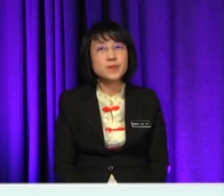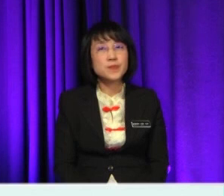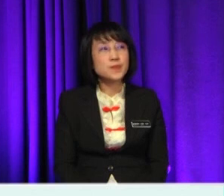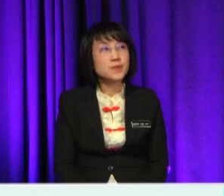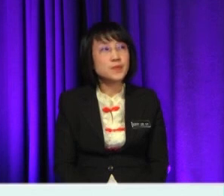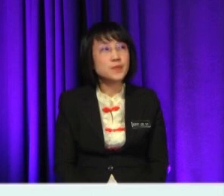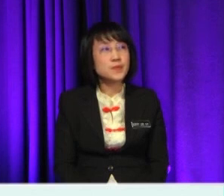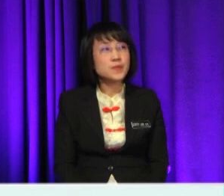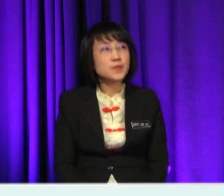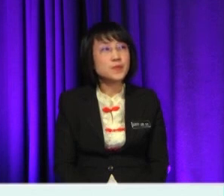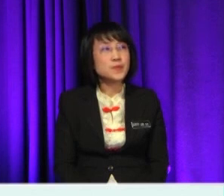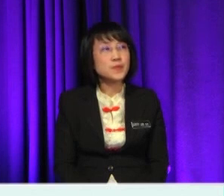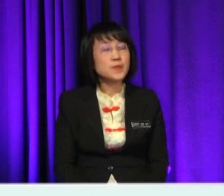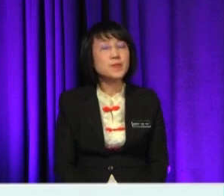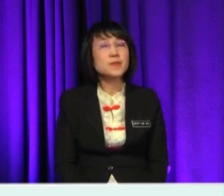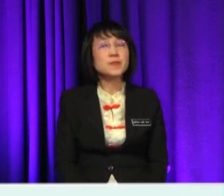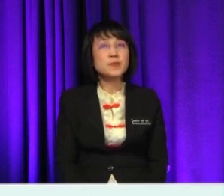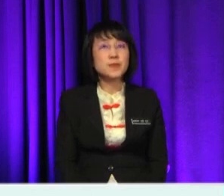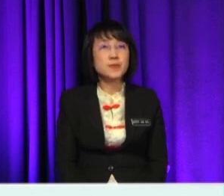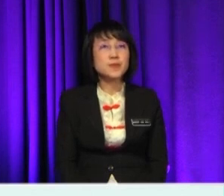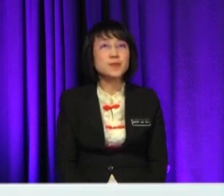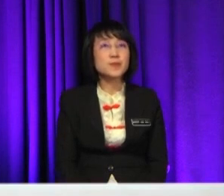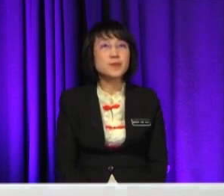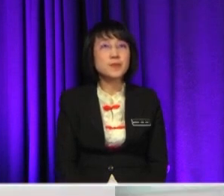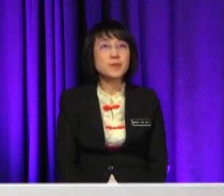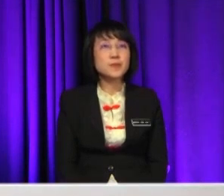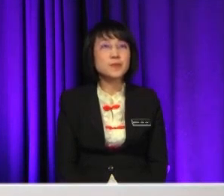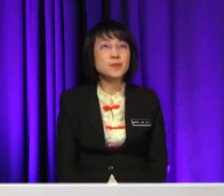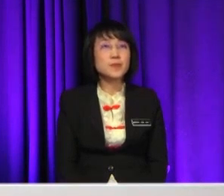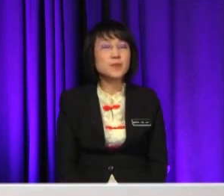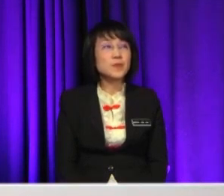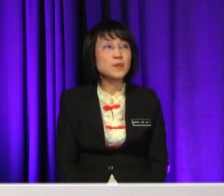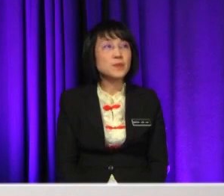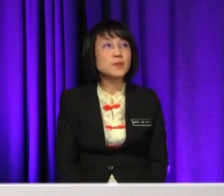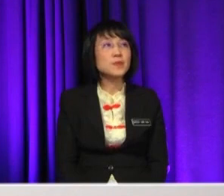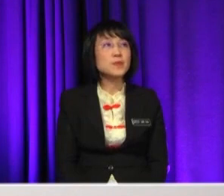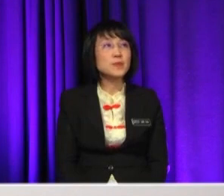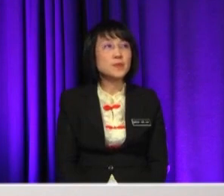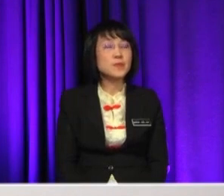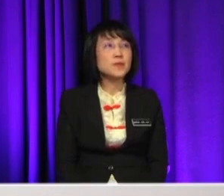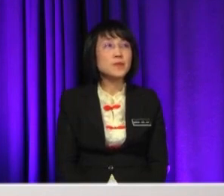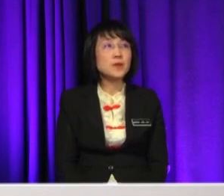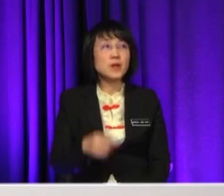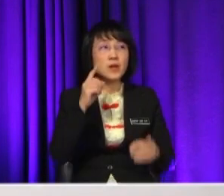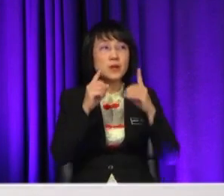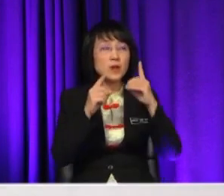word? Who are we talking about? Not the The cushion of snow. Yes, cushion of snow. Sorry for